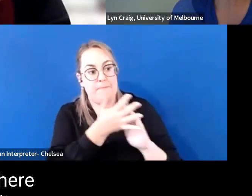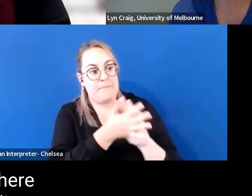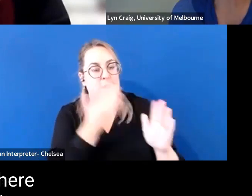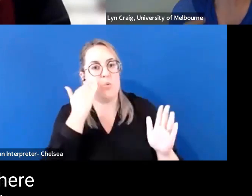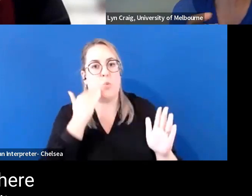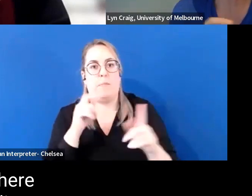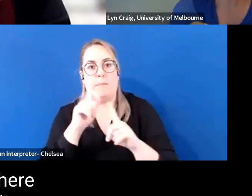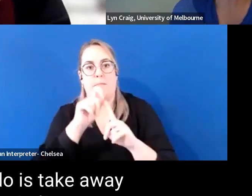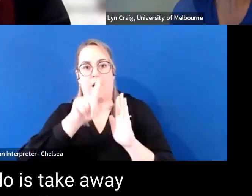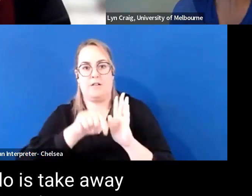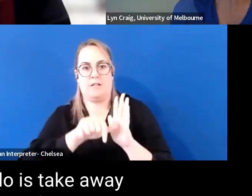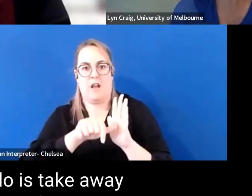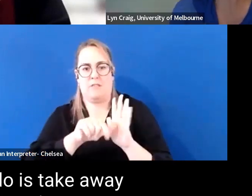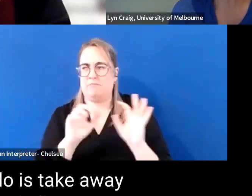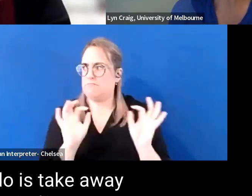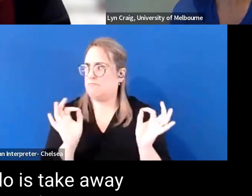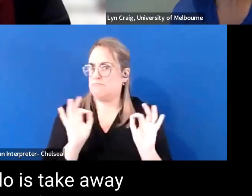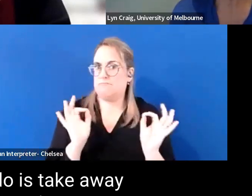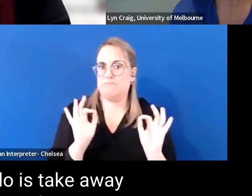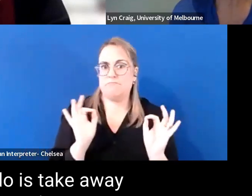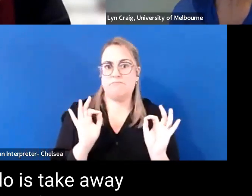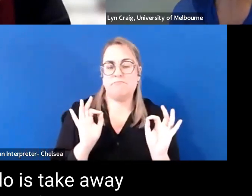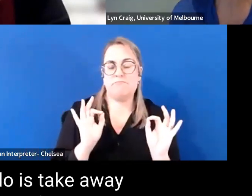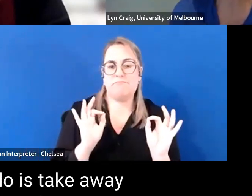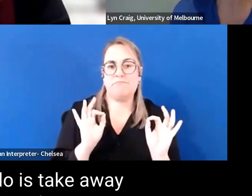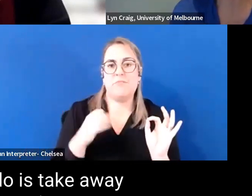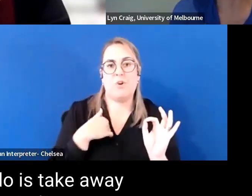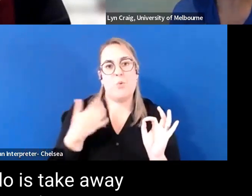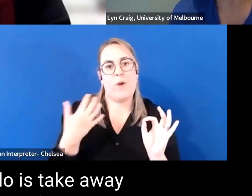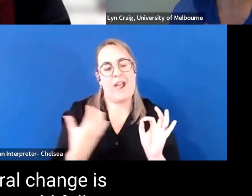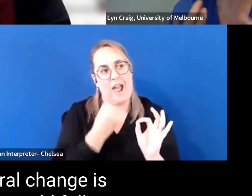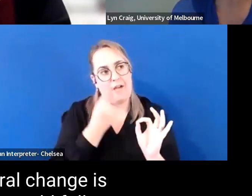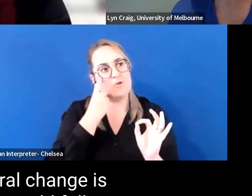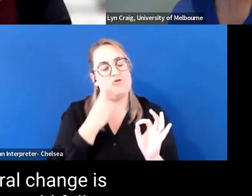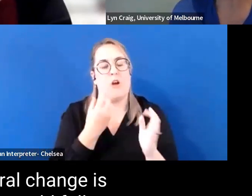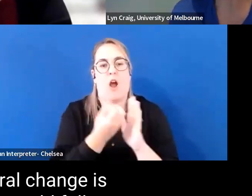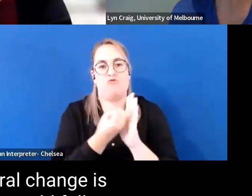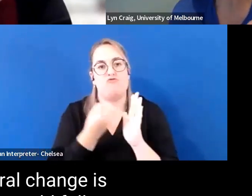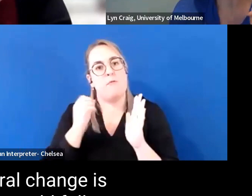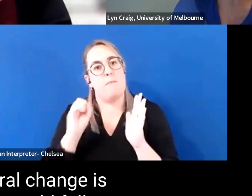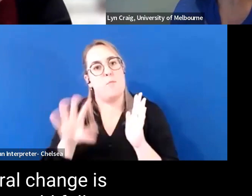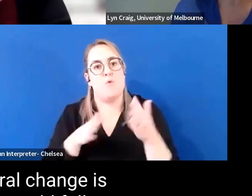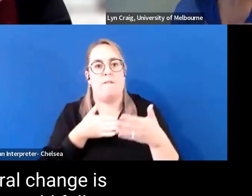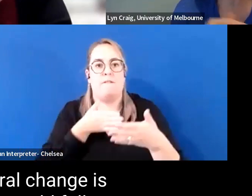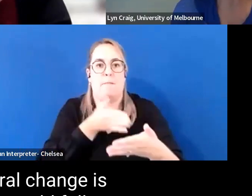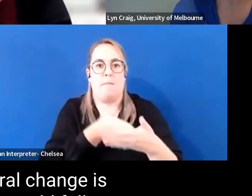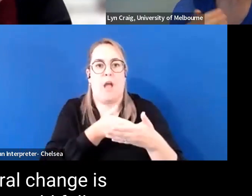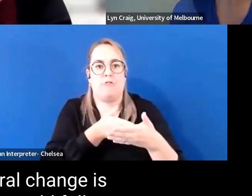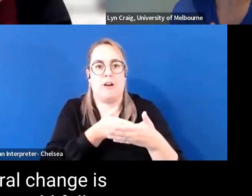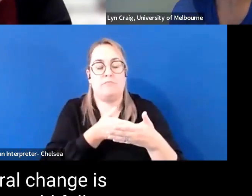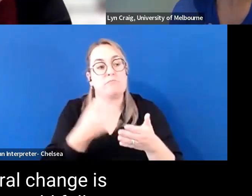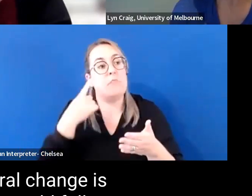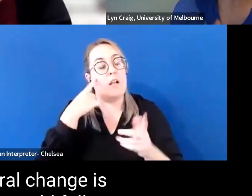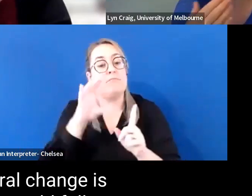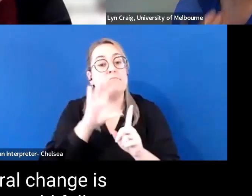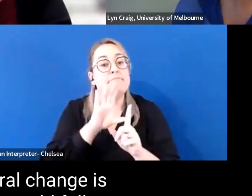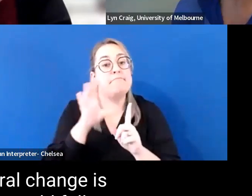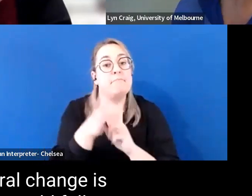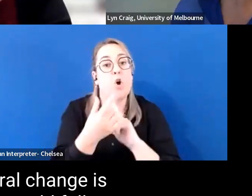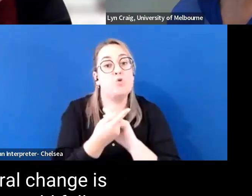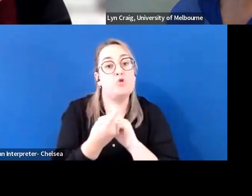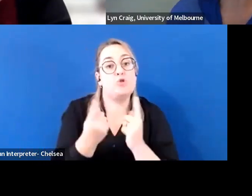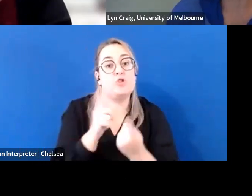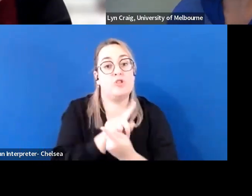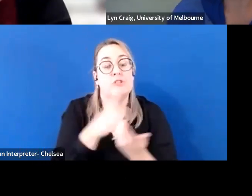would be willingness. What we need to do is take away the barriers to it, and I think cultural change is already there and